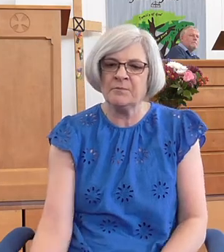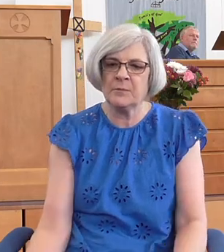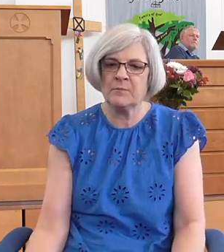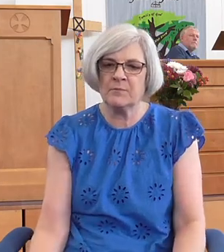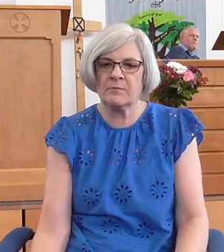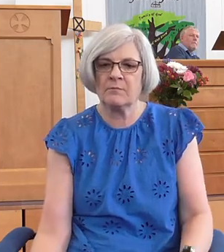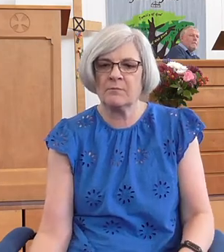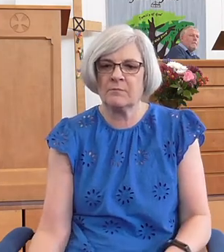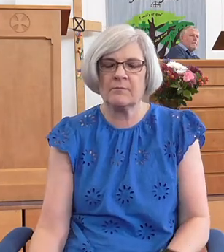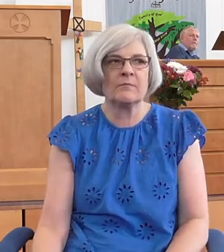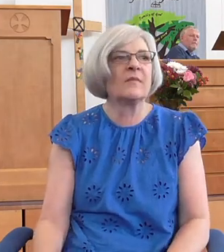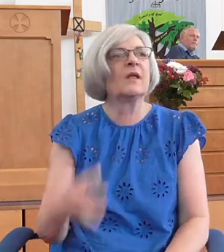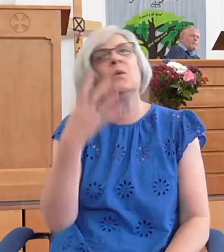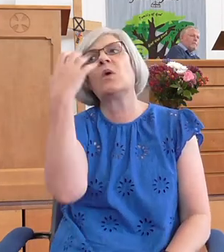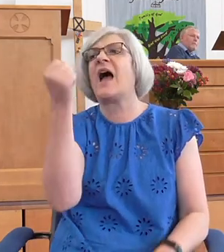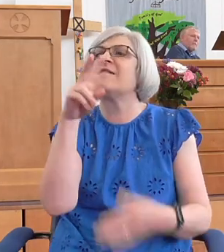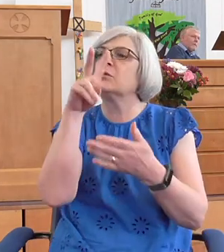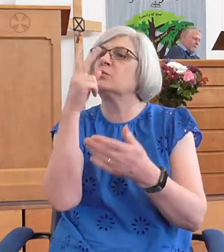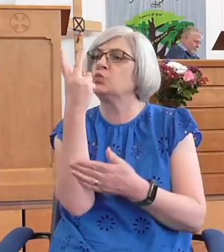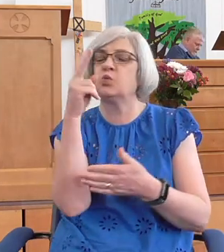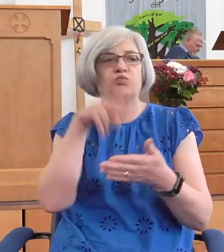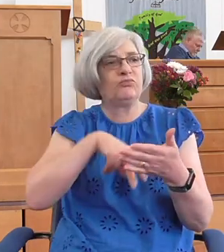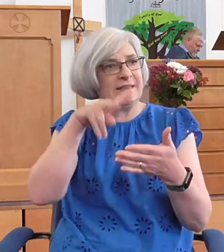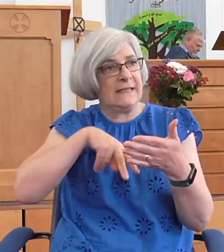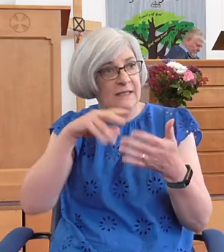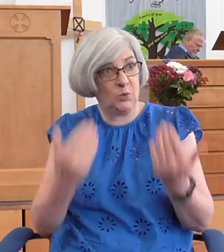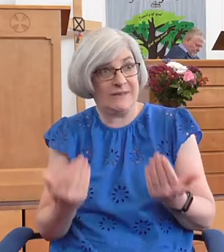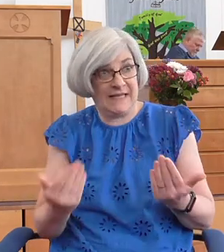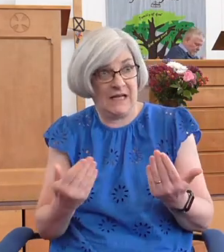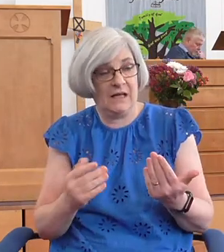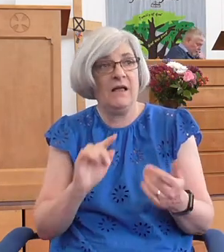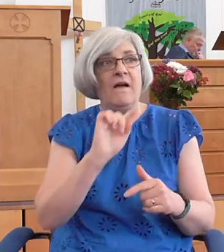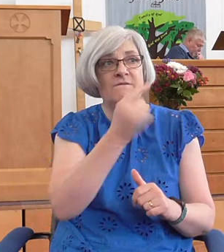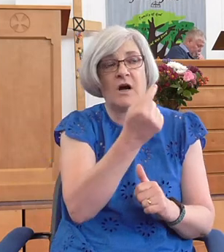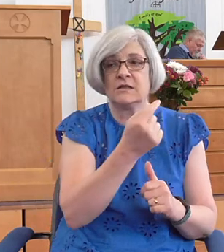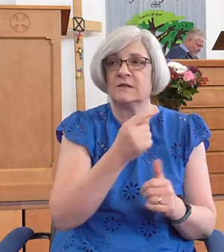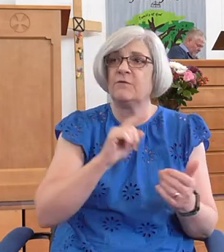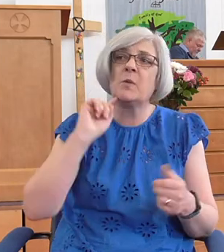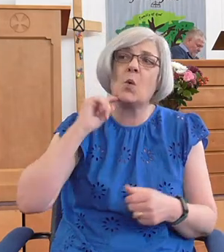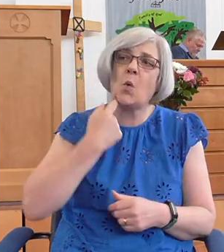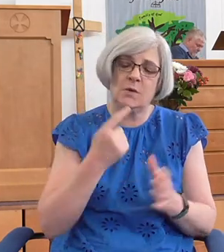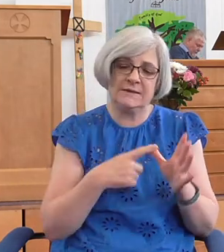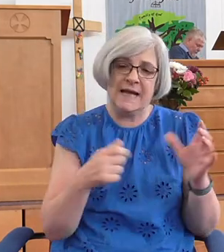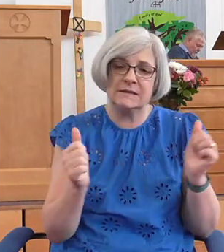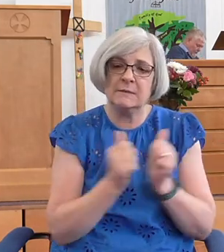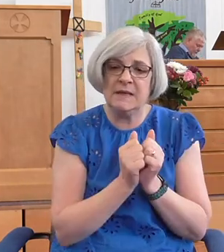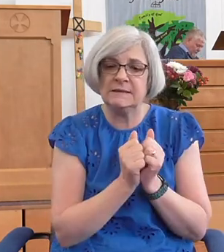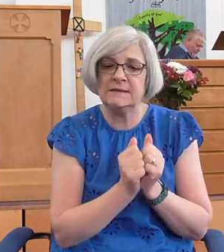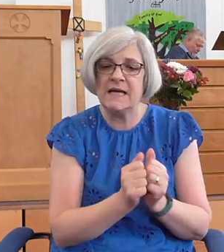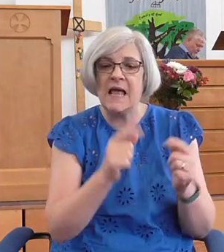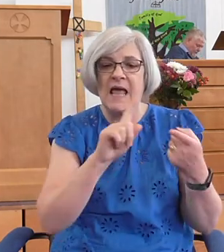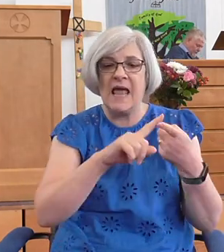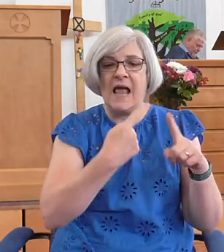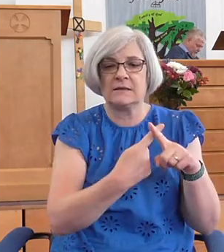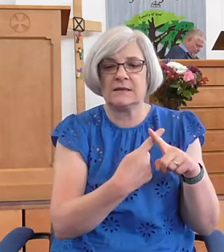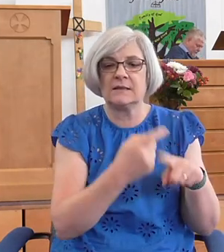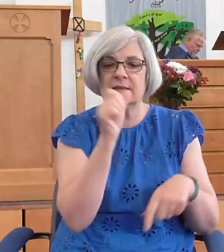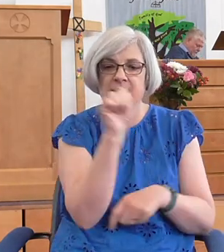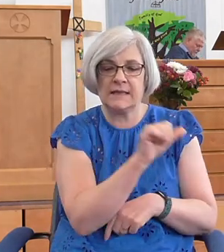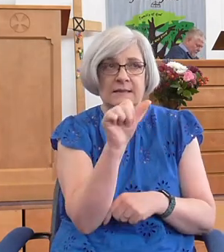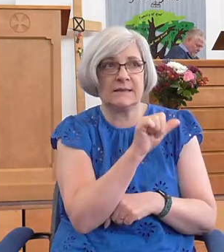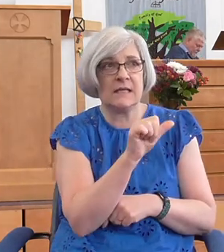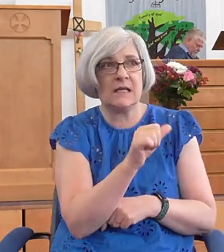We've got two readings today. The first one from the Old Testament, Exodus 16,